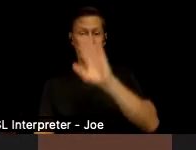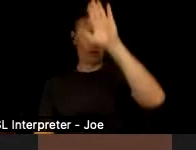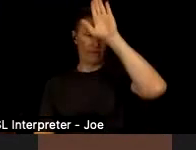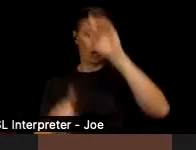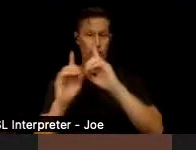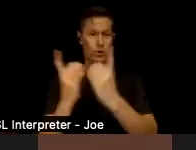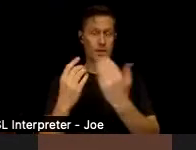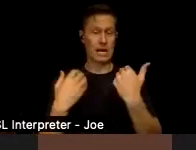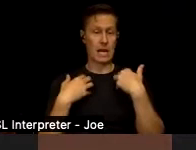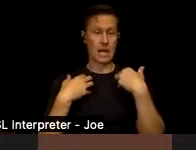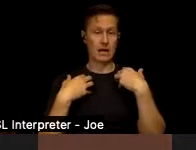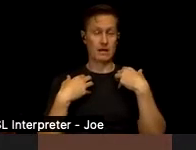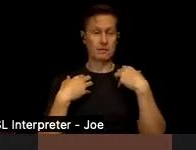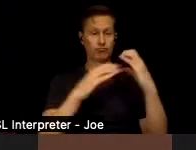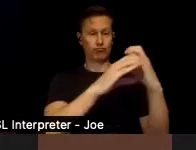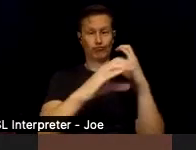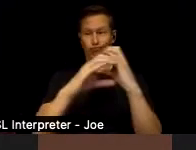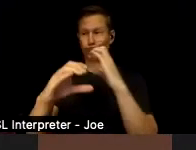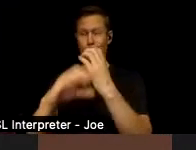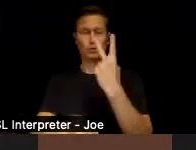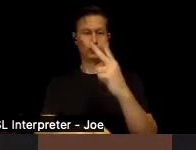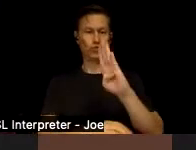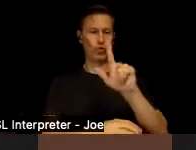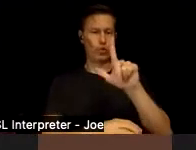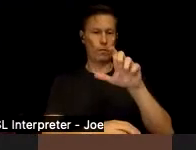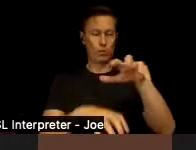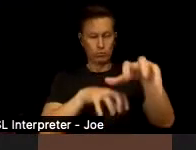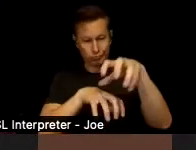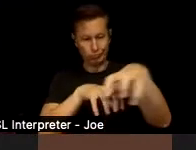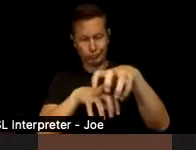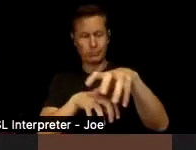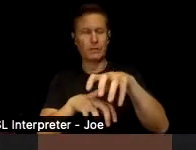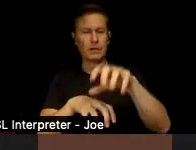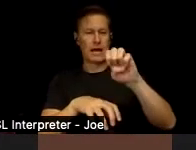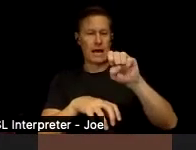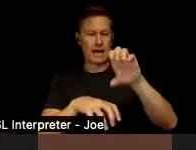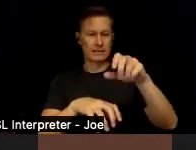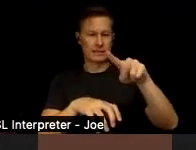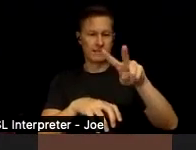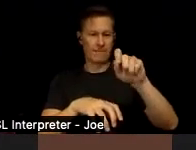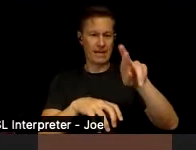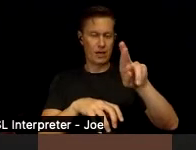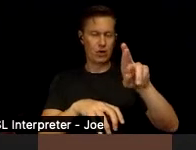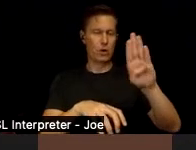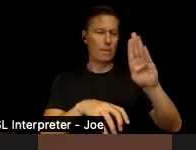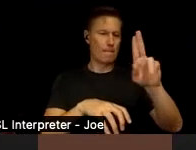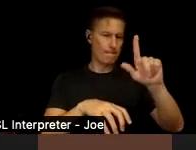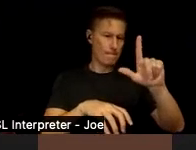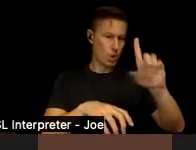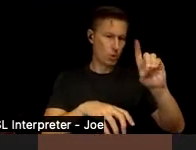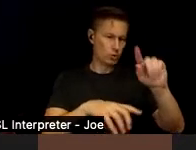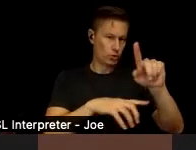with 2 bulldozers, an excavator, front end loaders, and some smaller heavy types